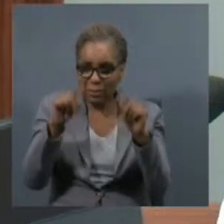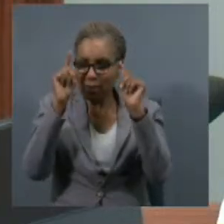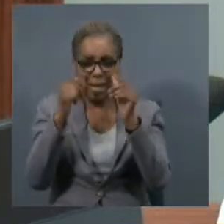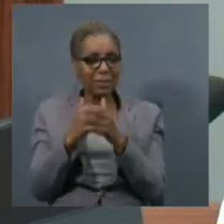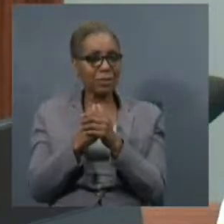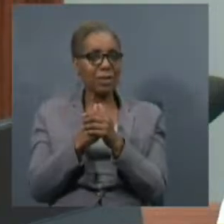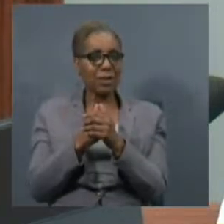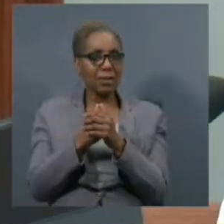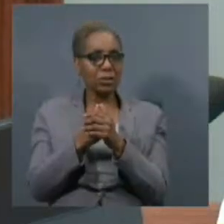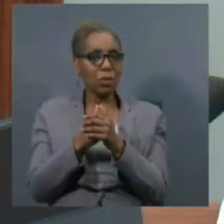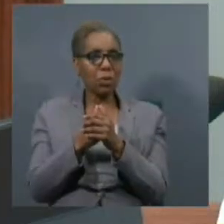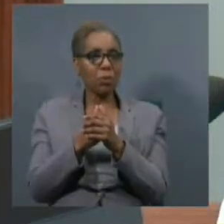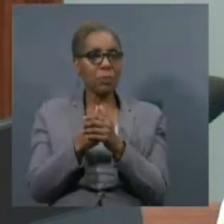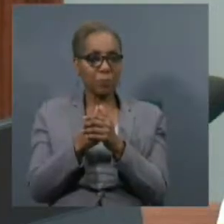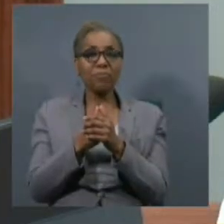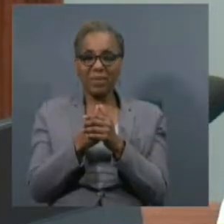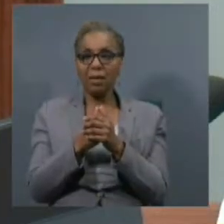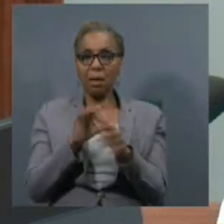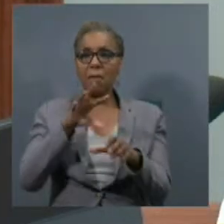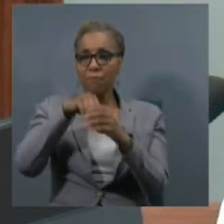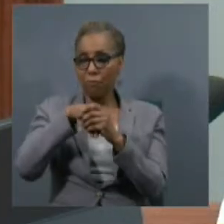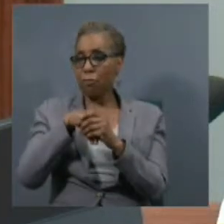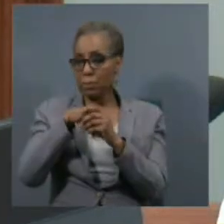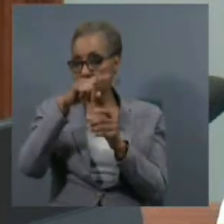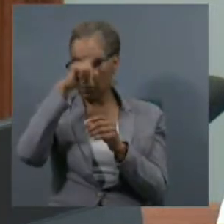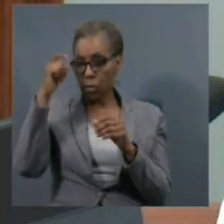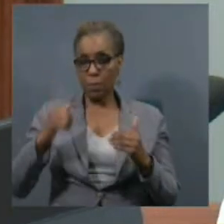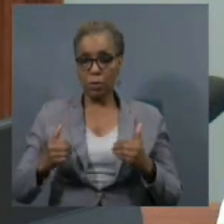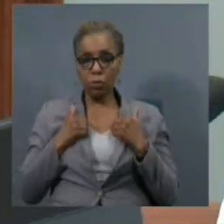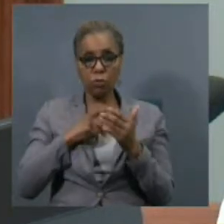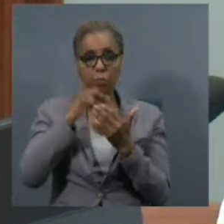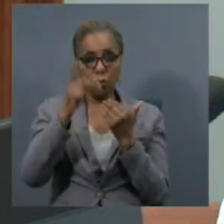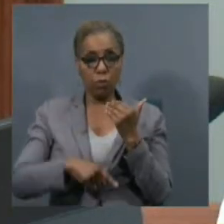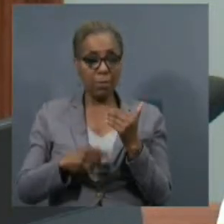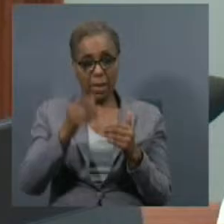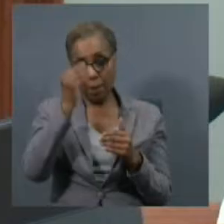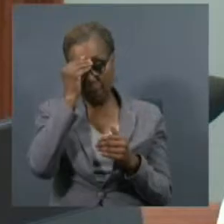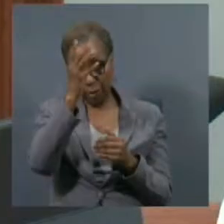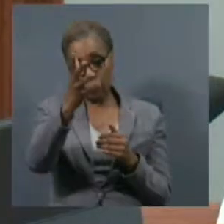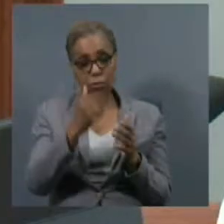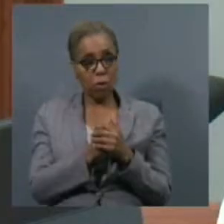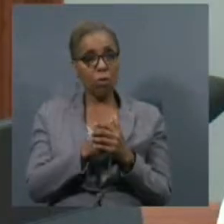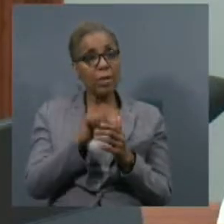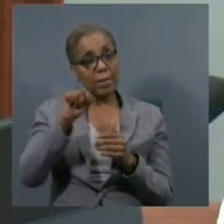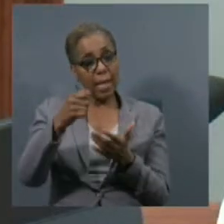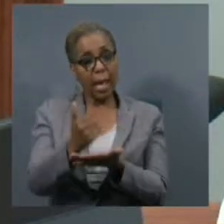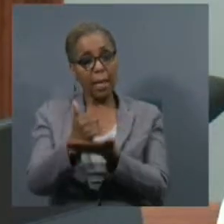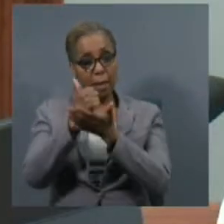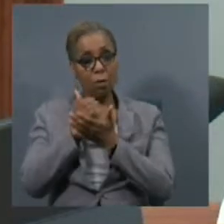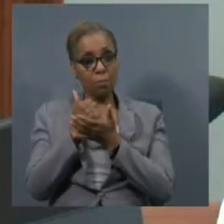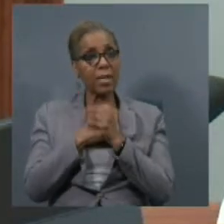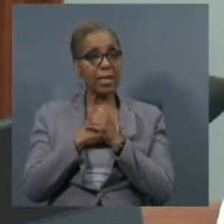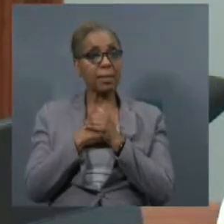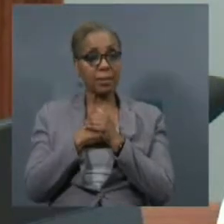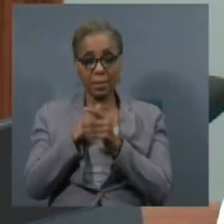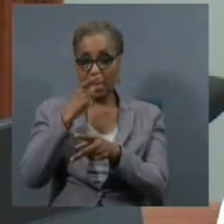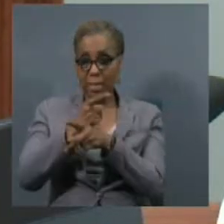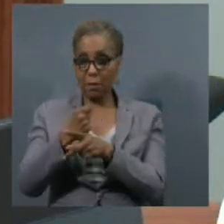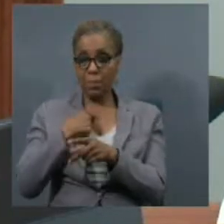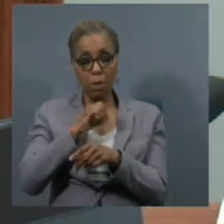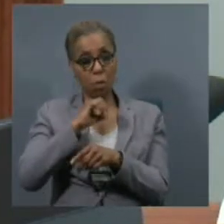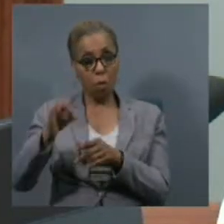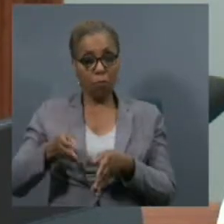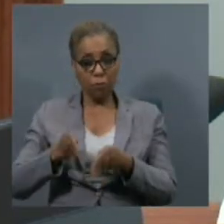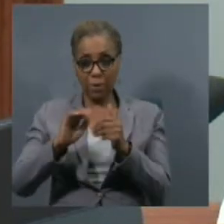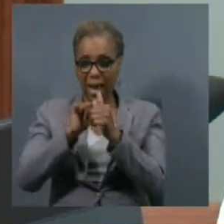everything? I've been in a summer youth program, and I can say it certainly helped me. It kept me off the streets. I don't know